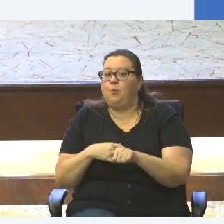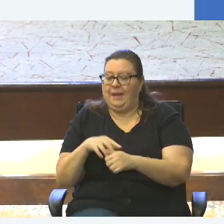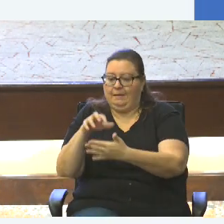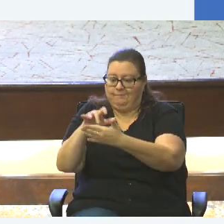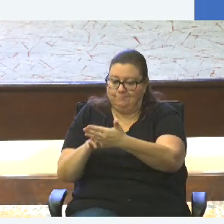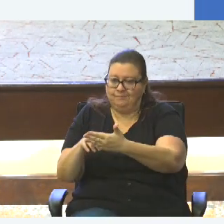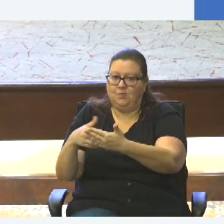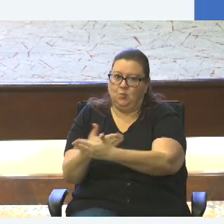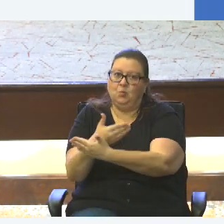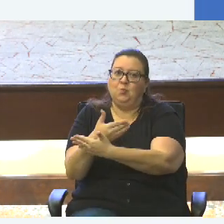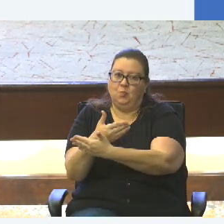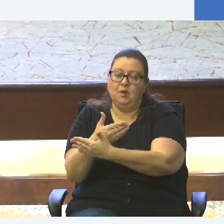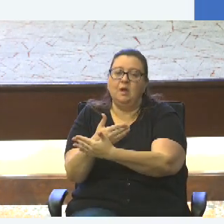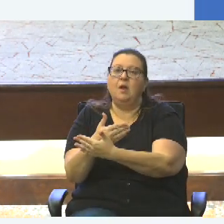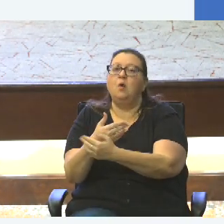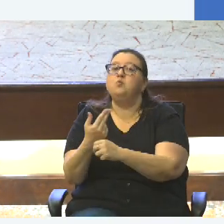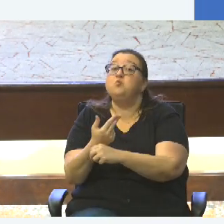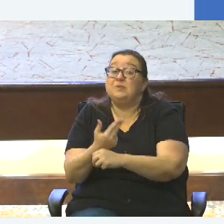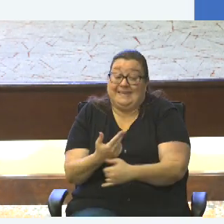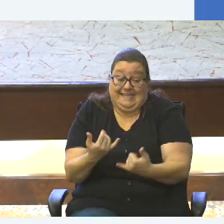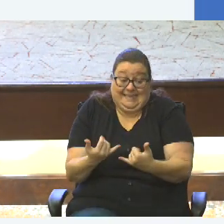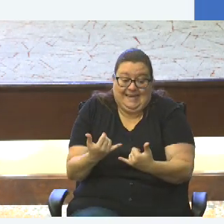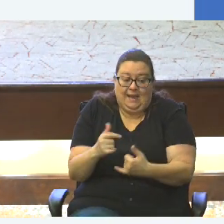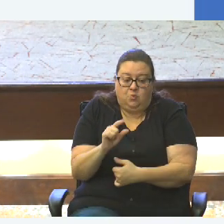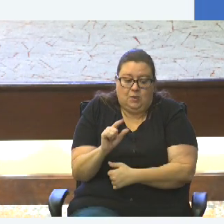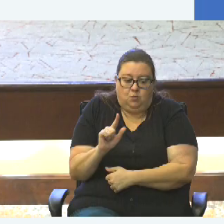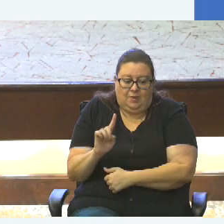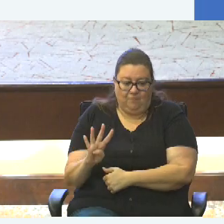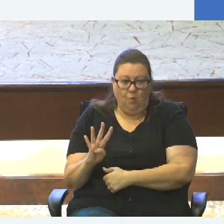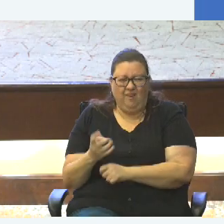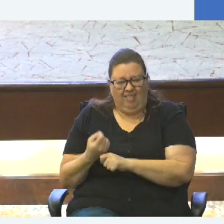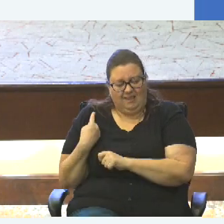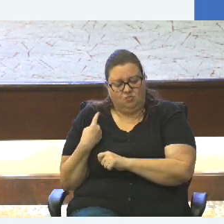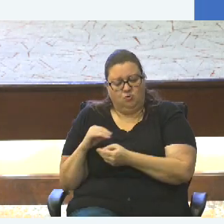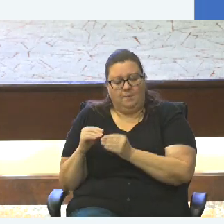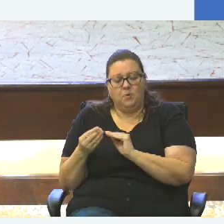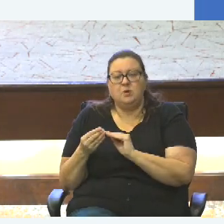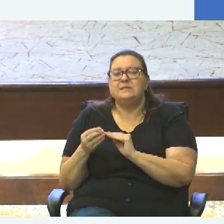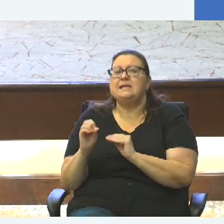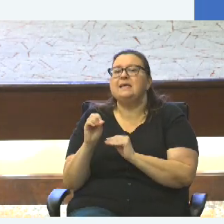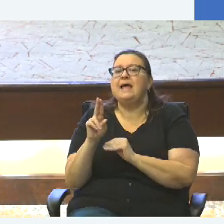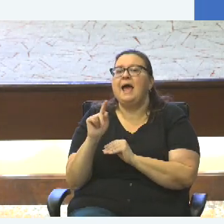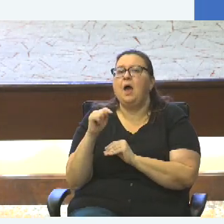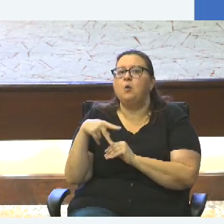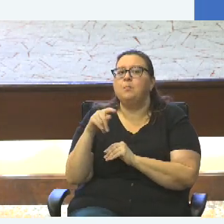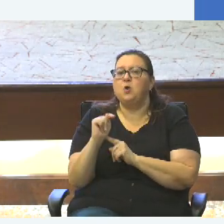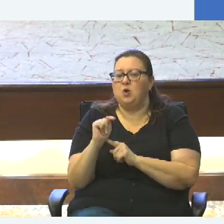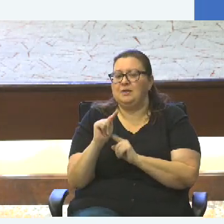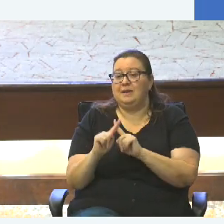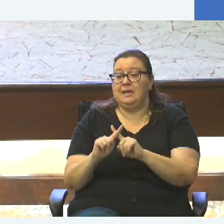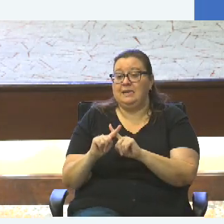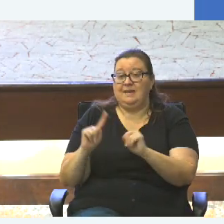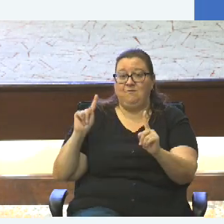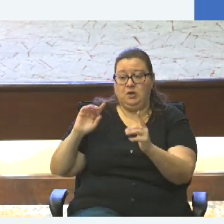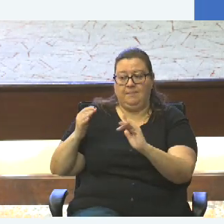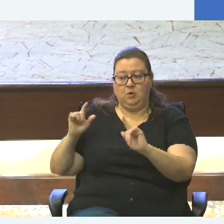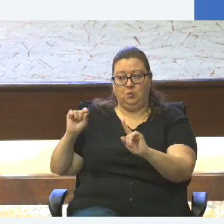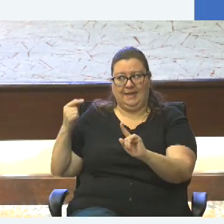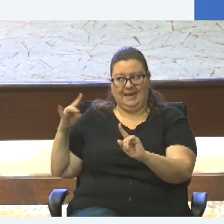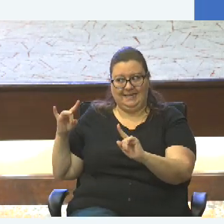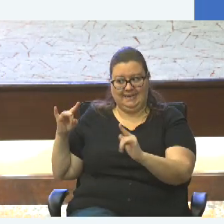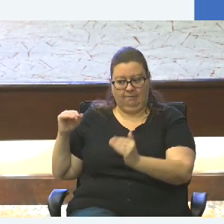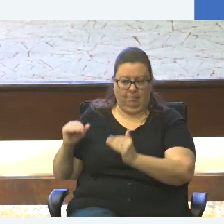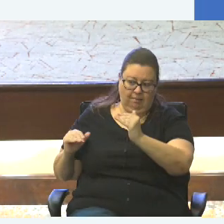using actual 2024 numbers. And the output, there's a little bit different reporting than what we had in the